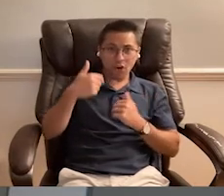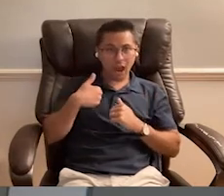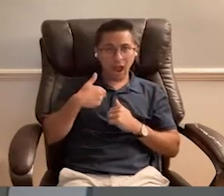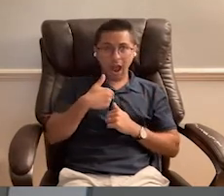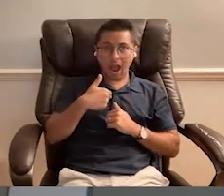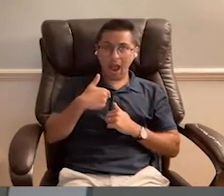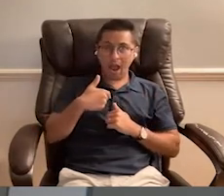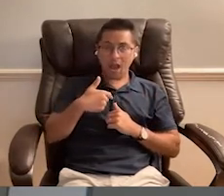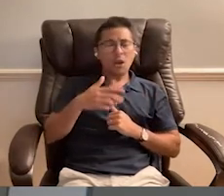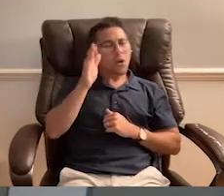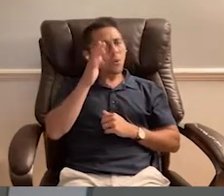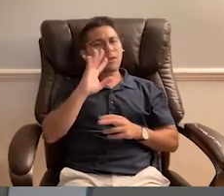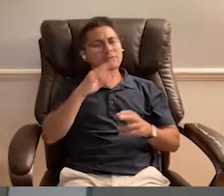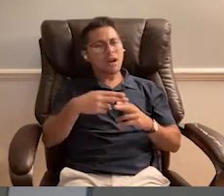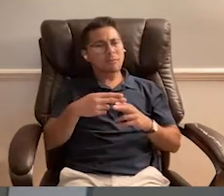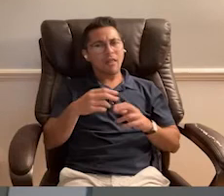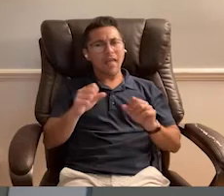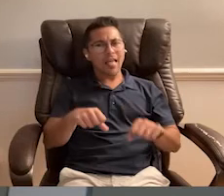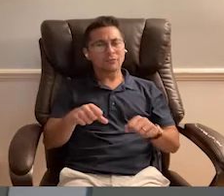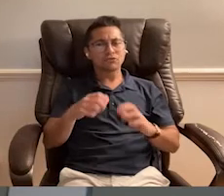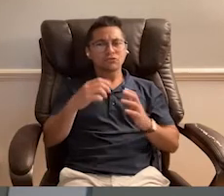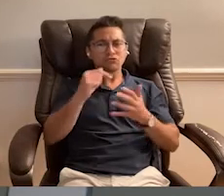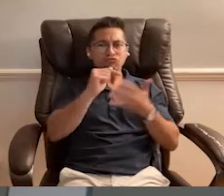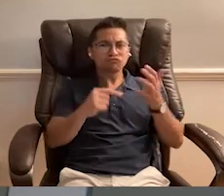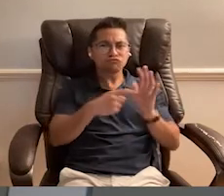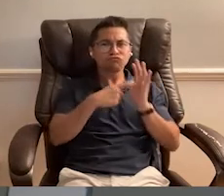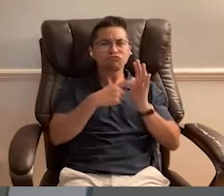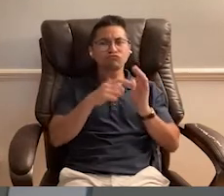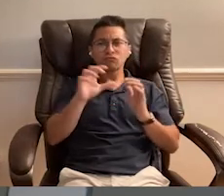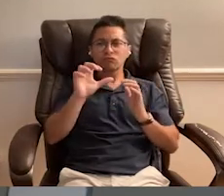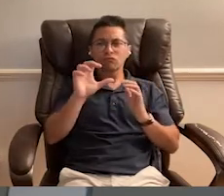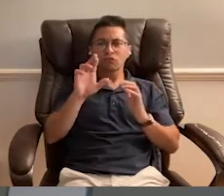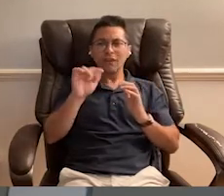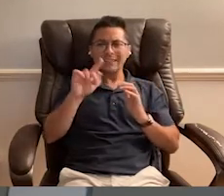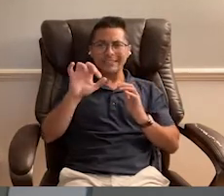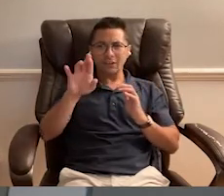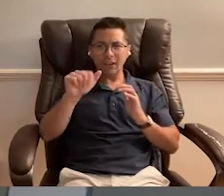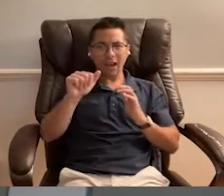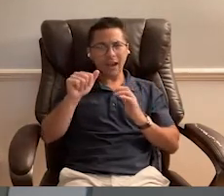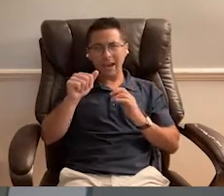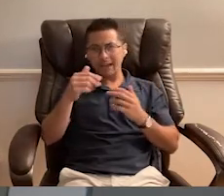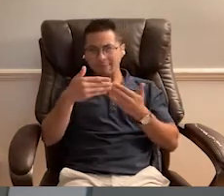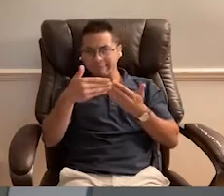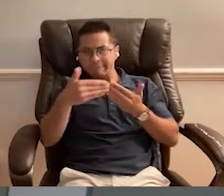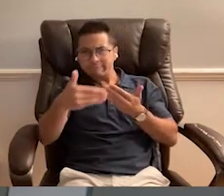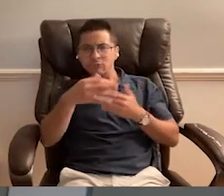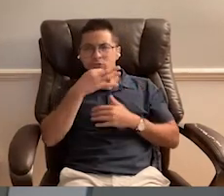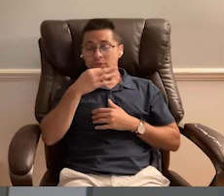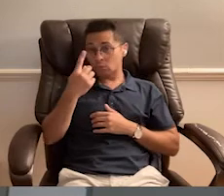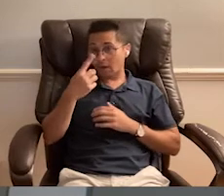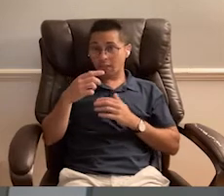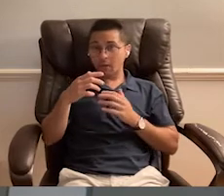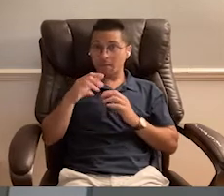for children when they're younger? I mean, I was encouraged to We're gonna talk about the eligibility criteria in just one or